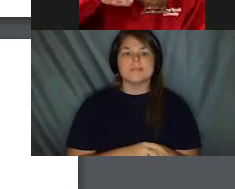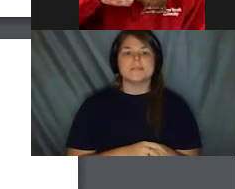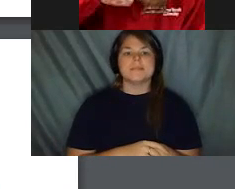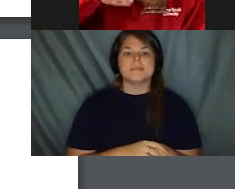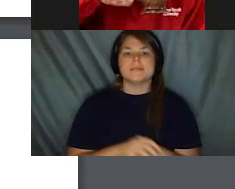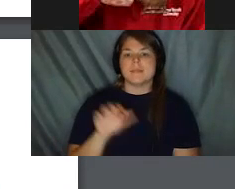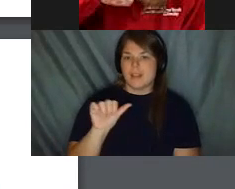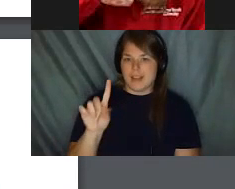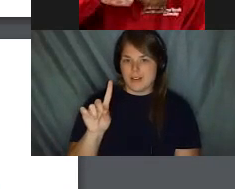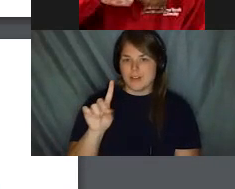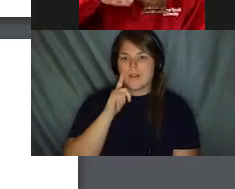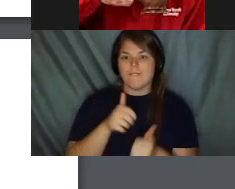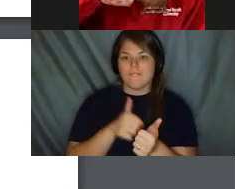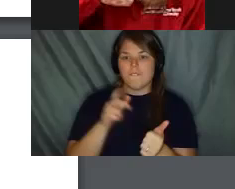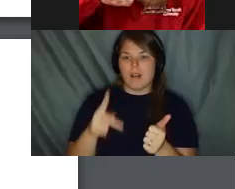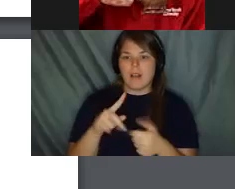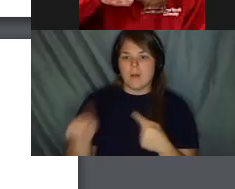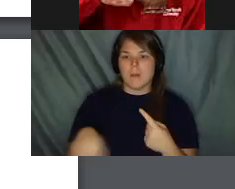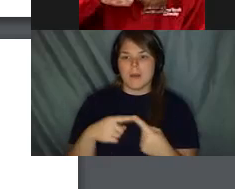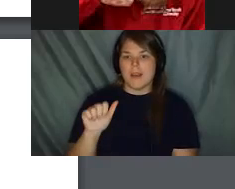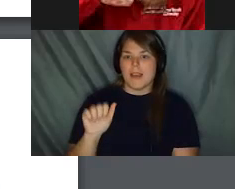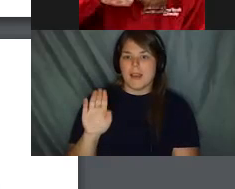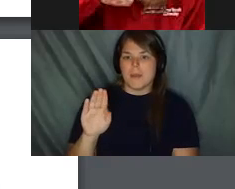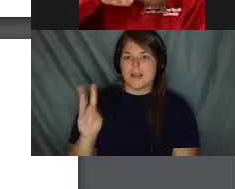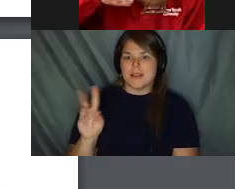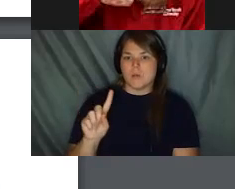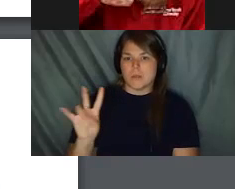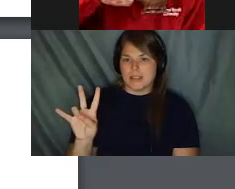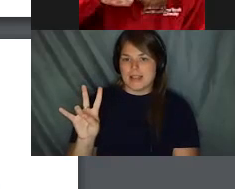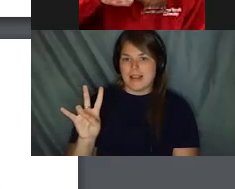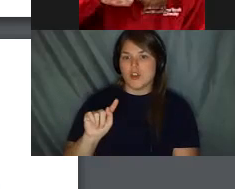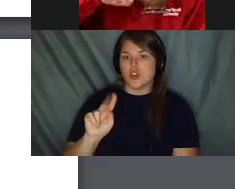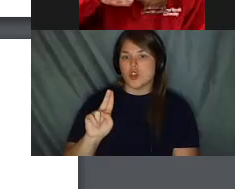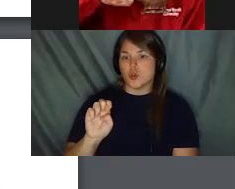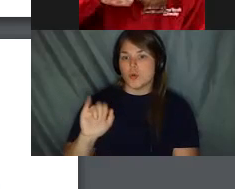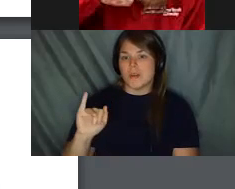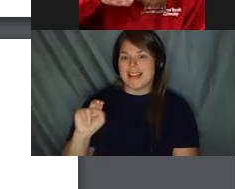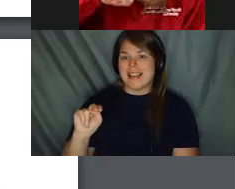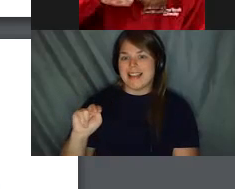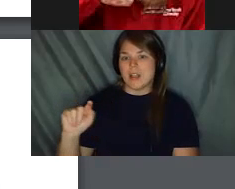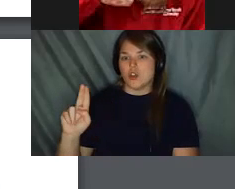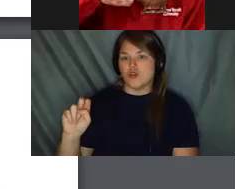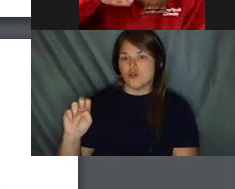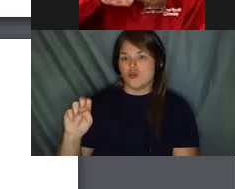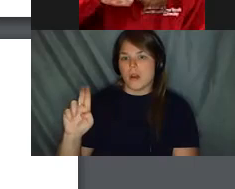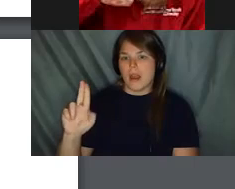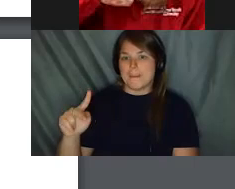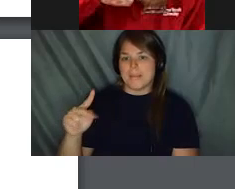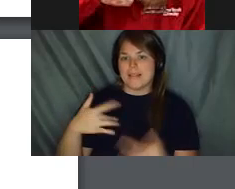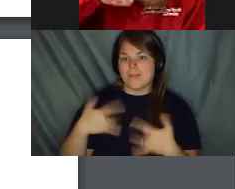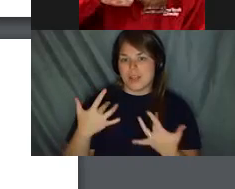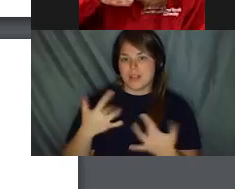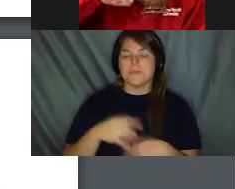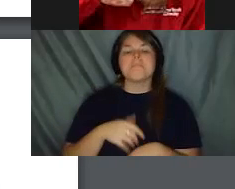District to follow up about an AB 617 tune-in tune-up event. And so the Air District will make